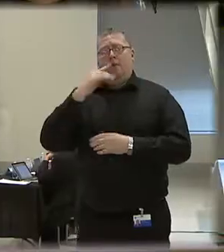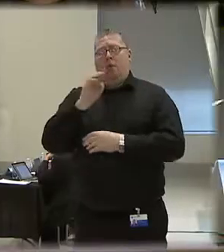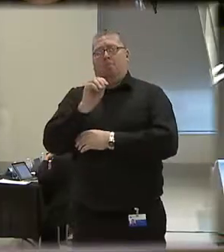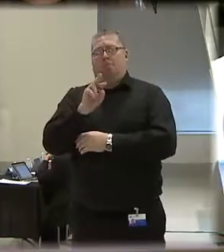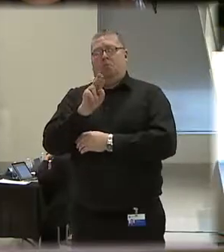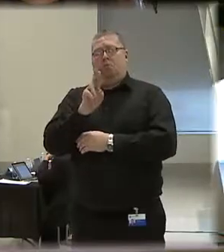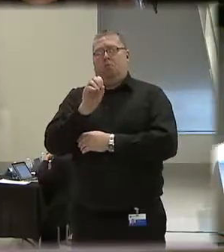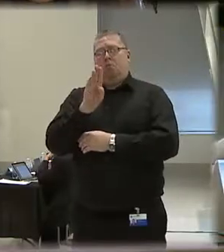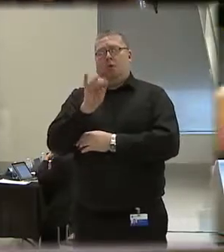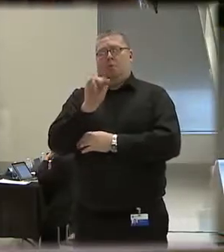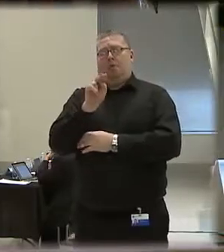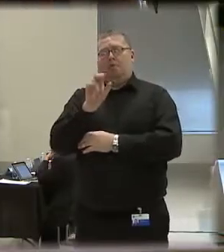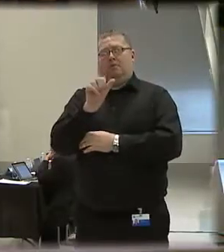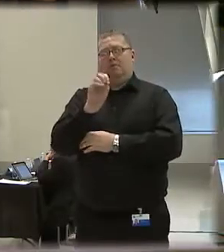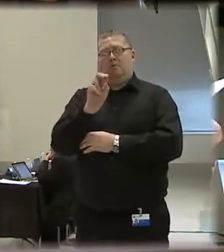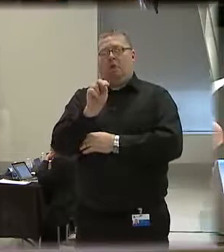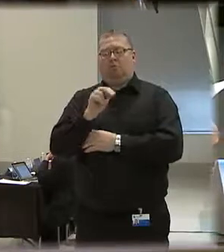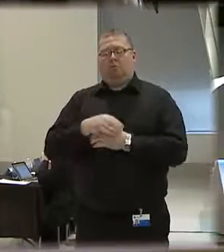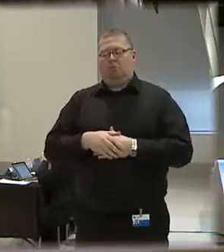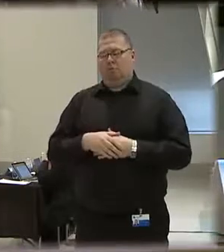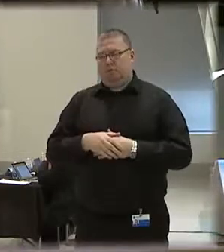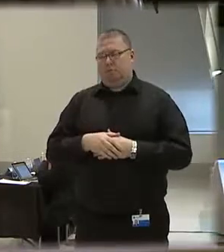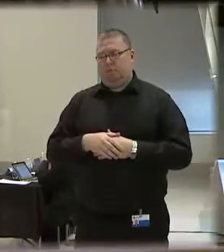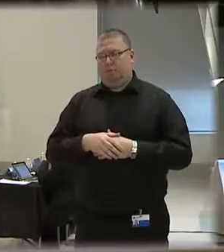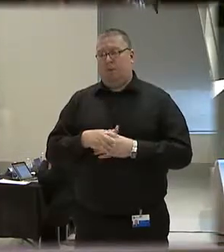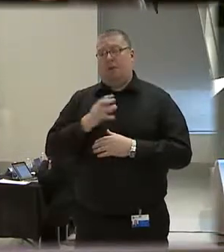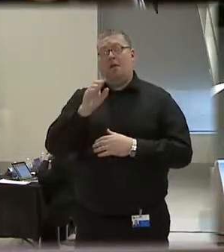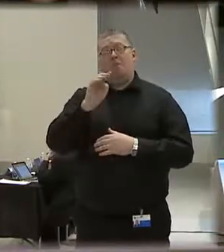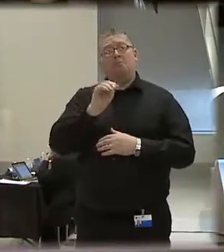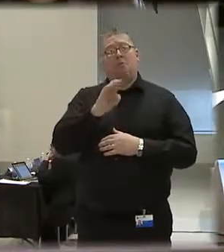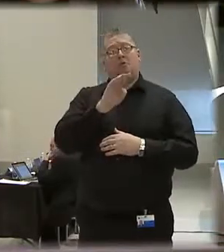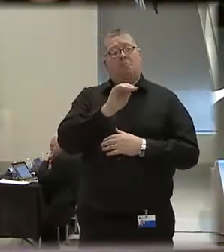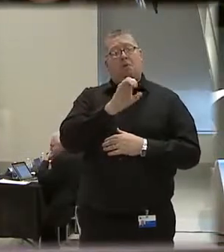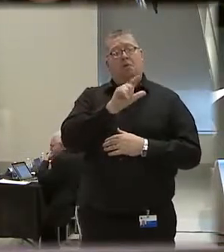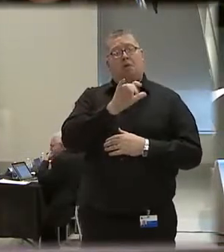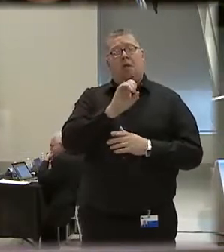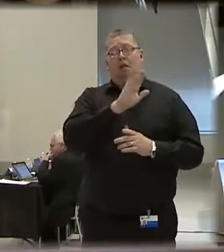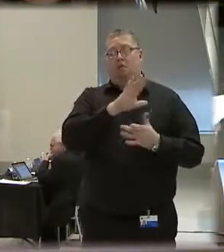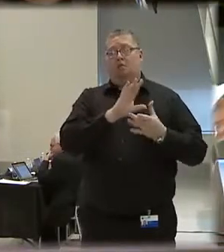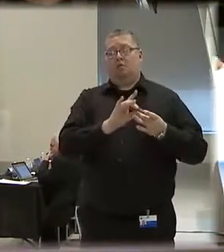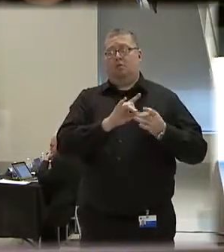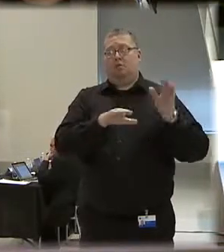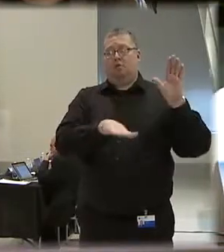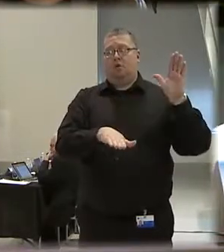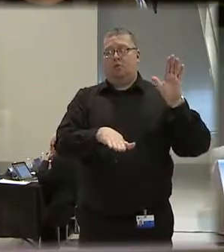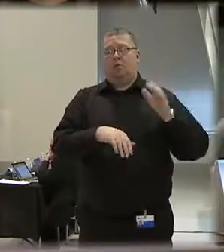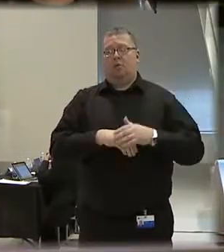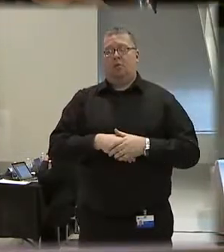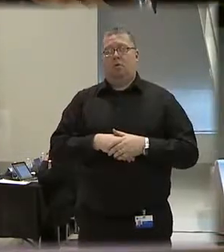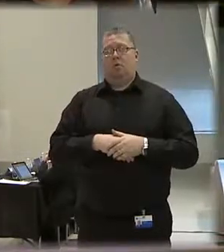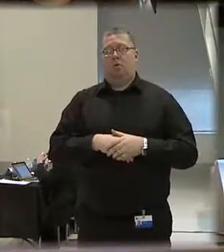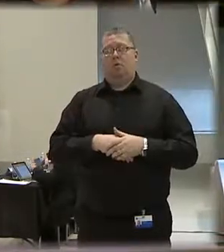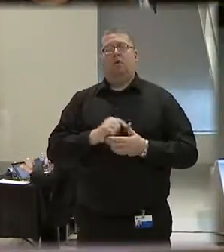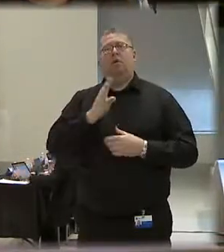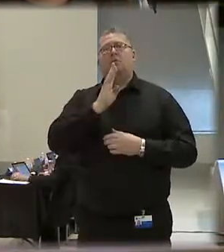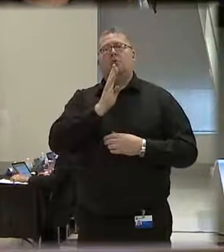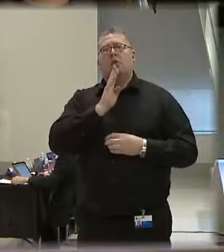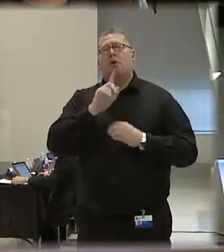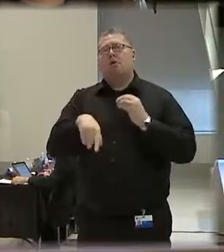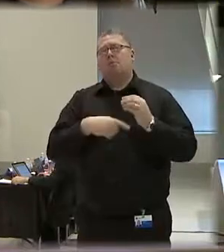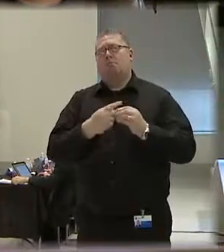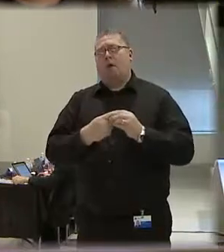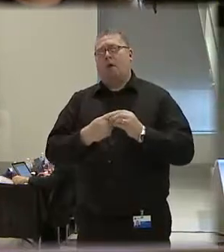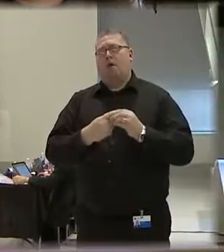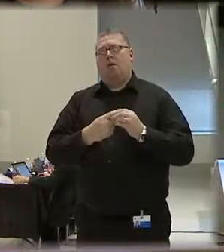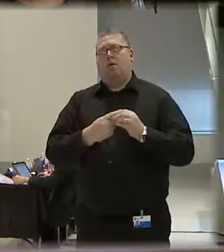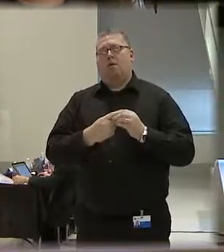Robinson. So in Mr. McHale's testimony, he talks about, or he